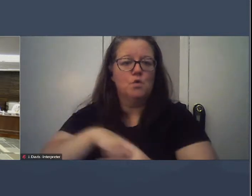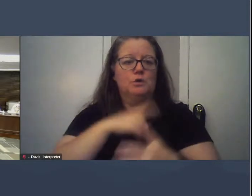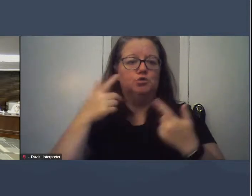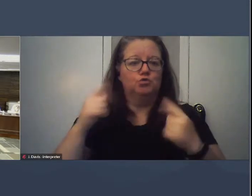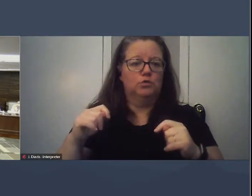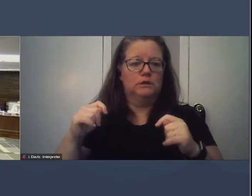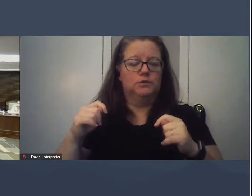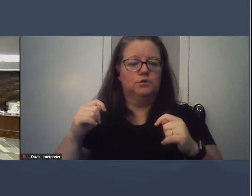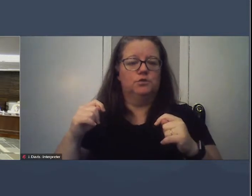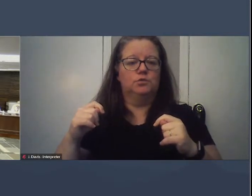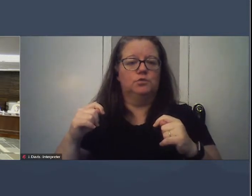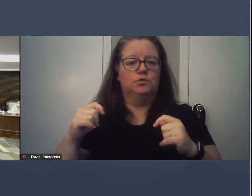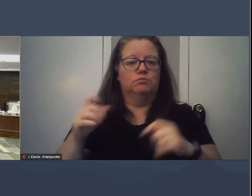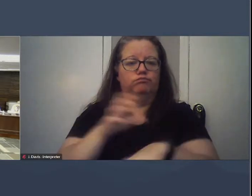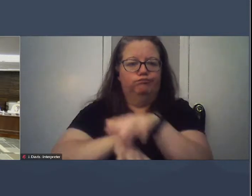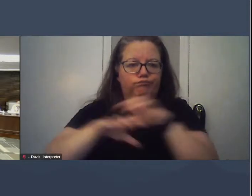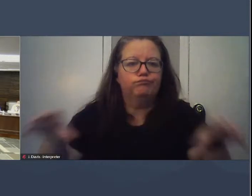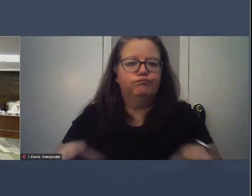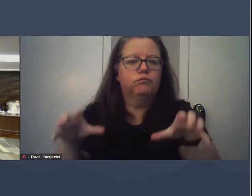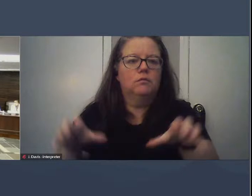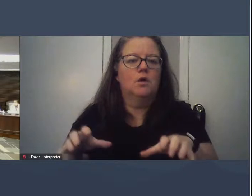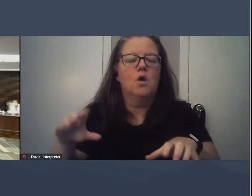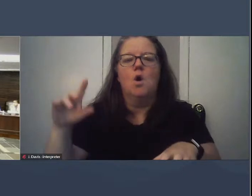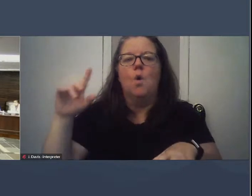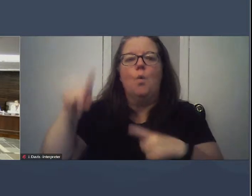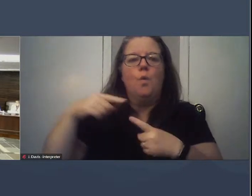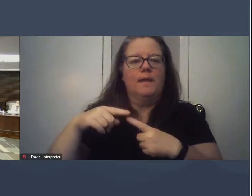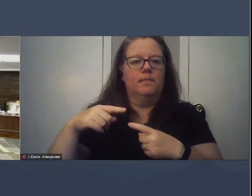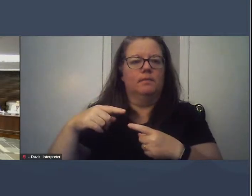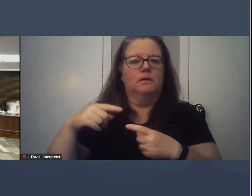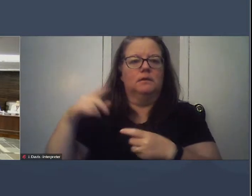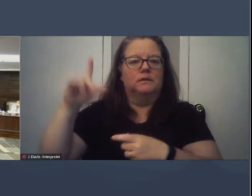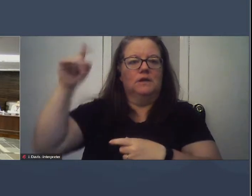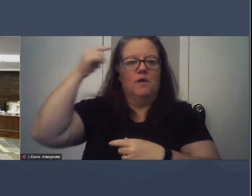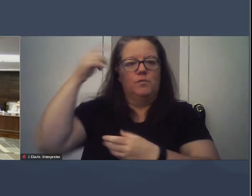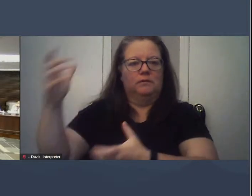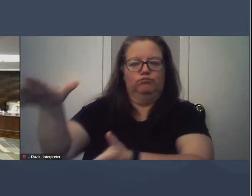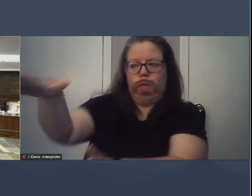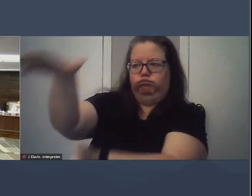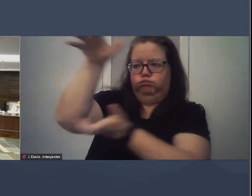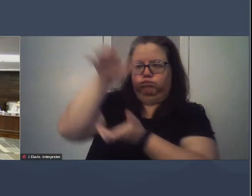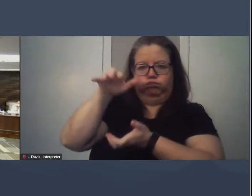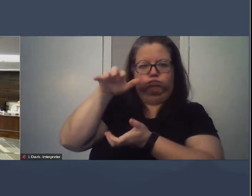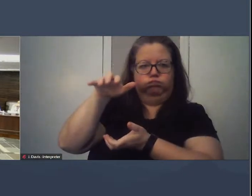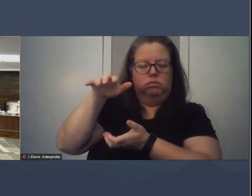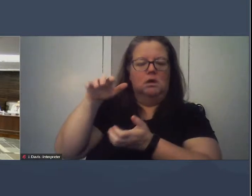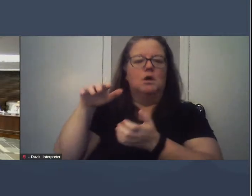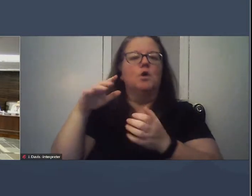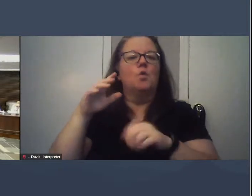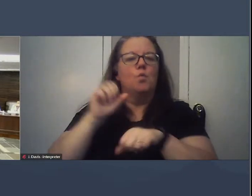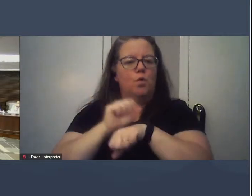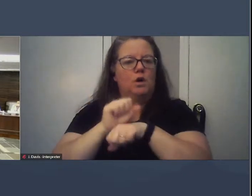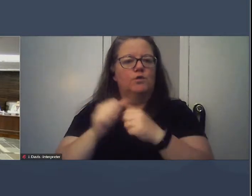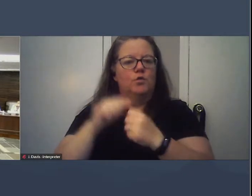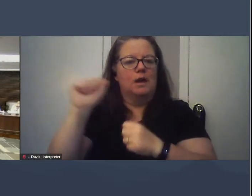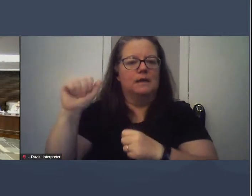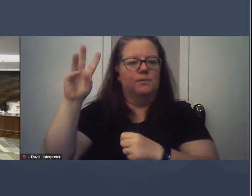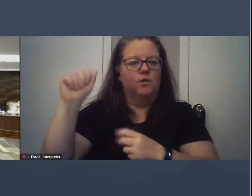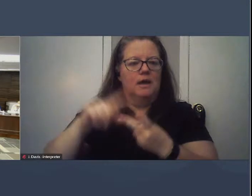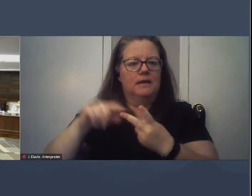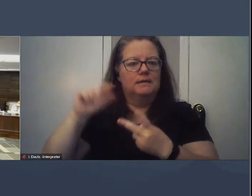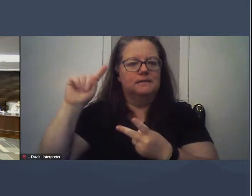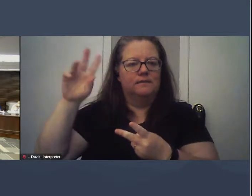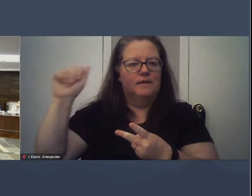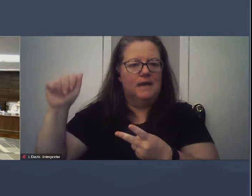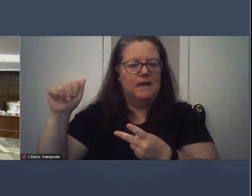are staying abreast of when the funds are going to be available. We work through AWWA and TAUD are a couple of organizations that are kind of